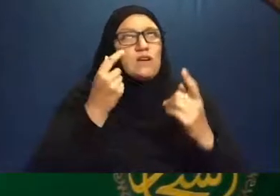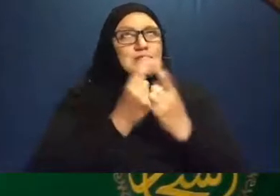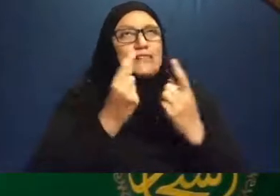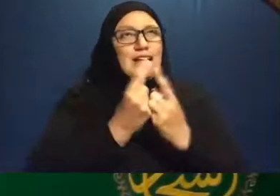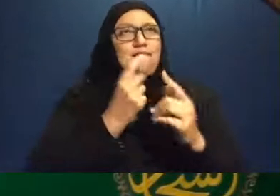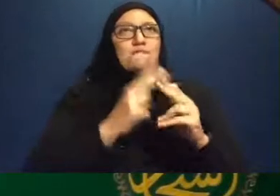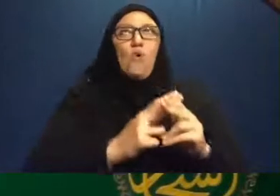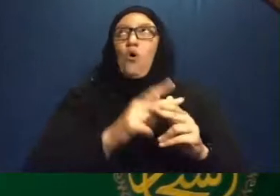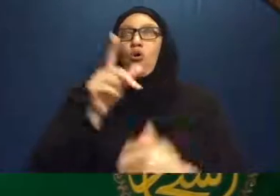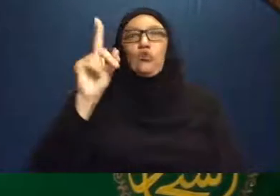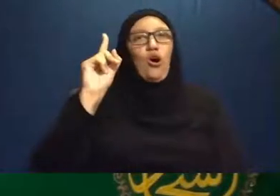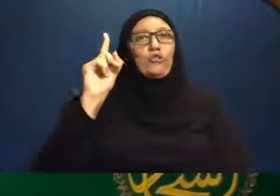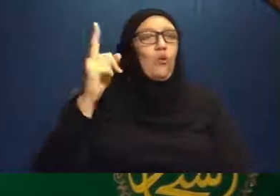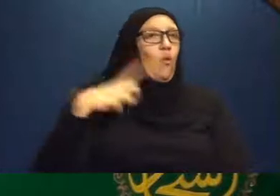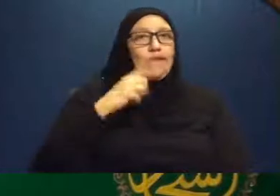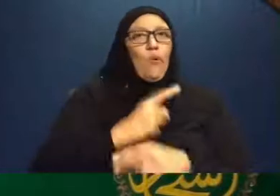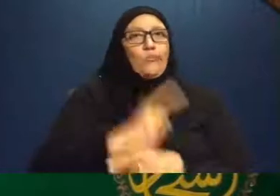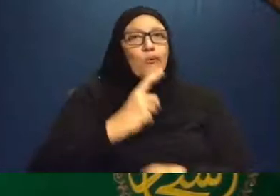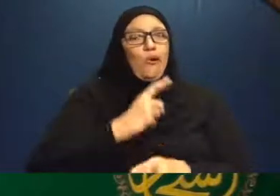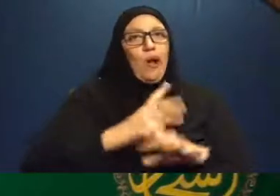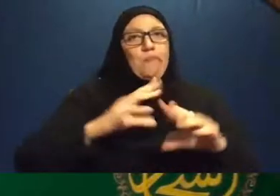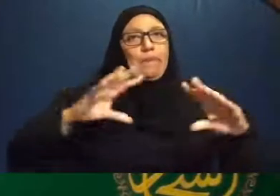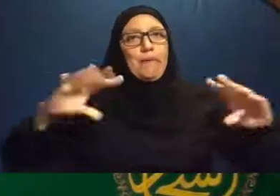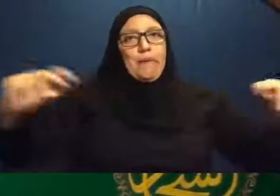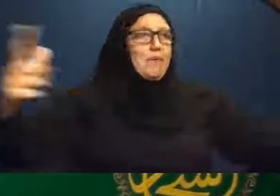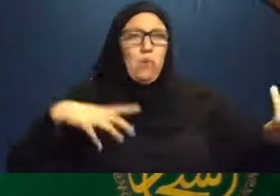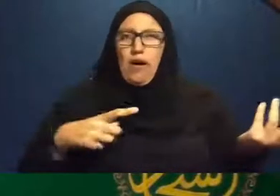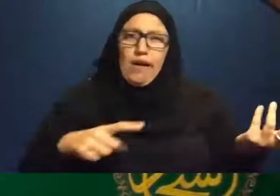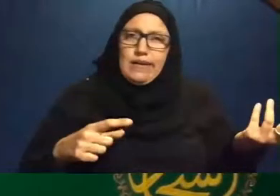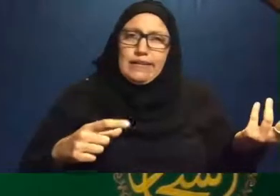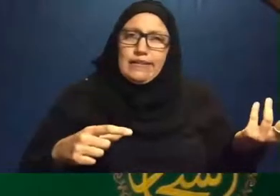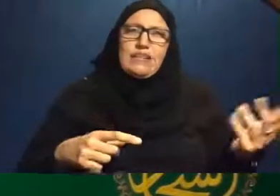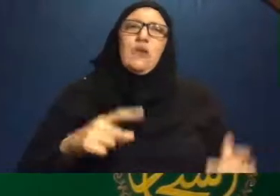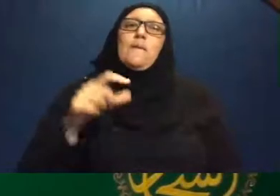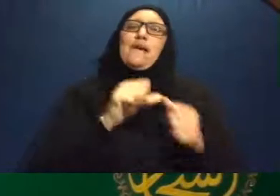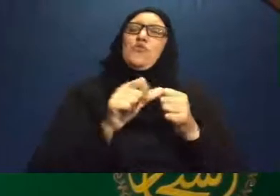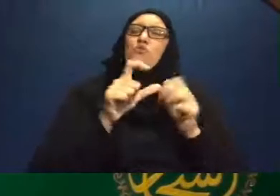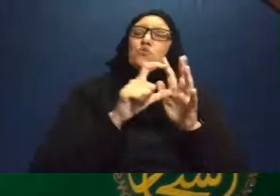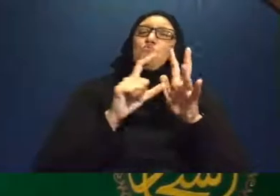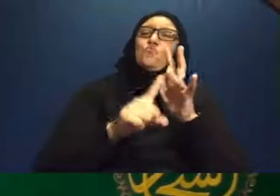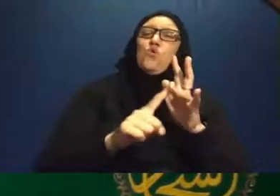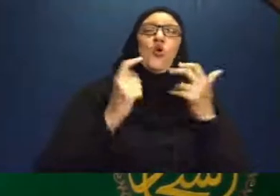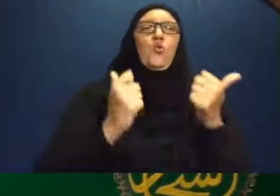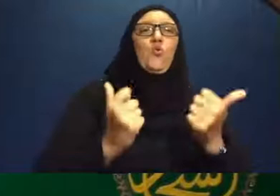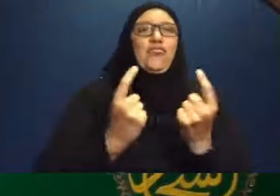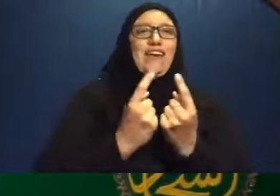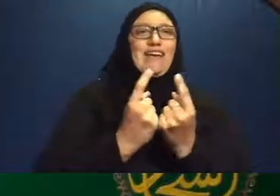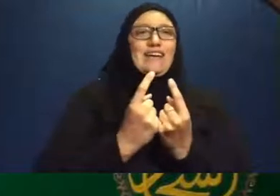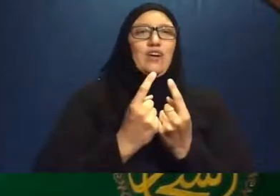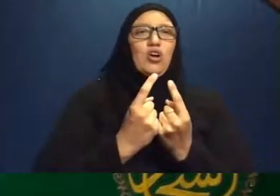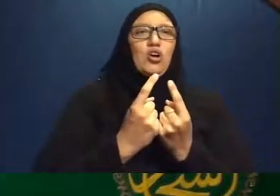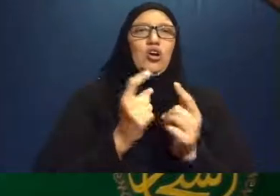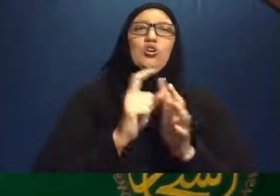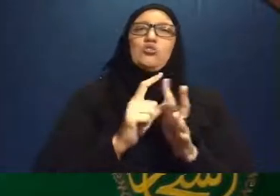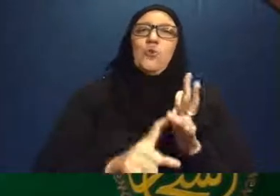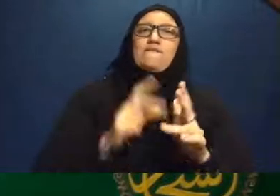you talking about it everywhere you see it? So how to maintain a good deed? Do it for goodness